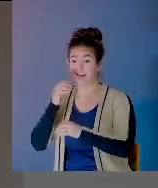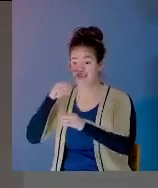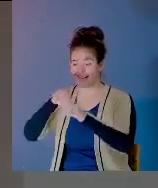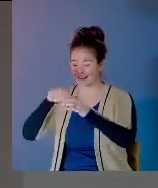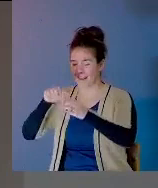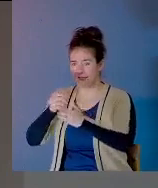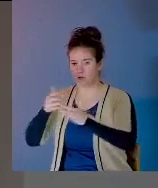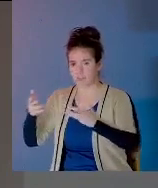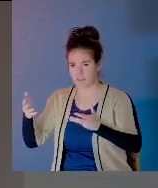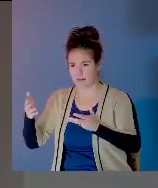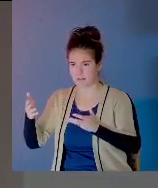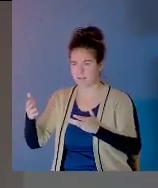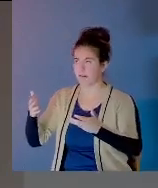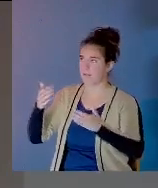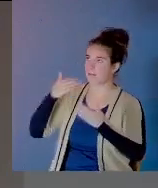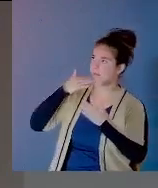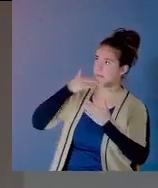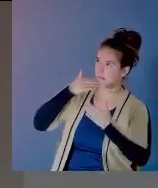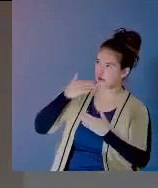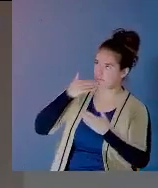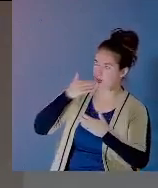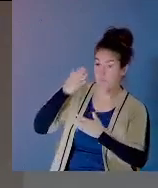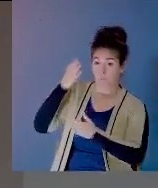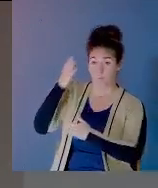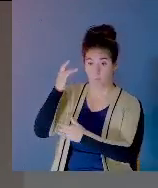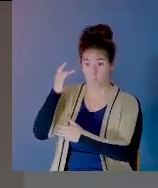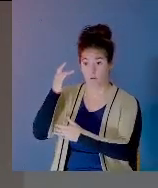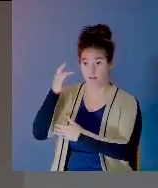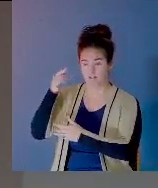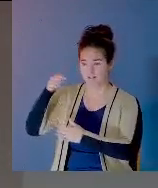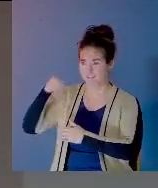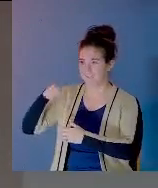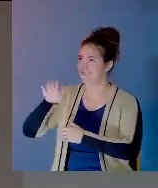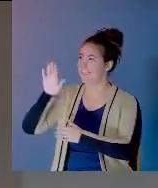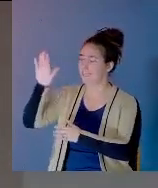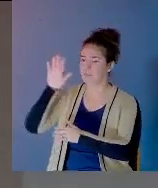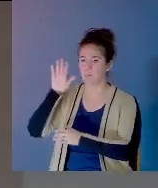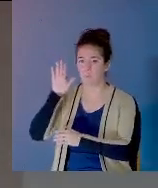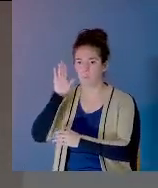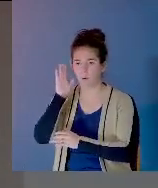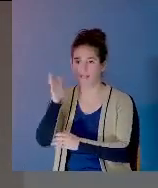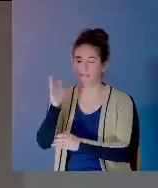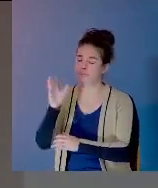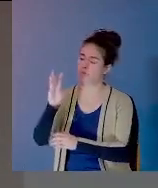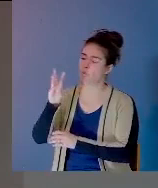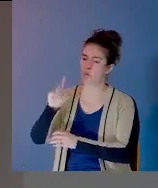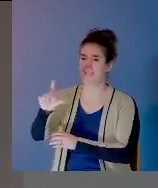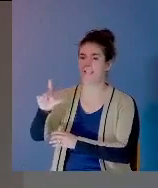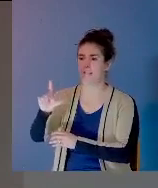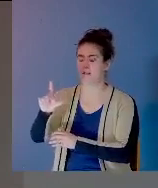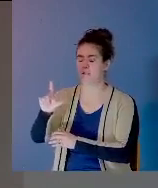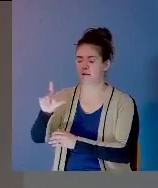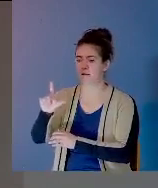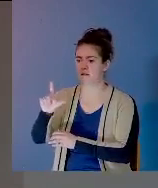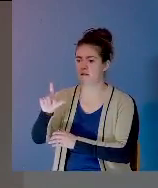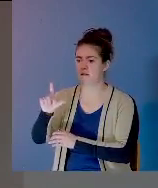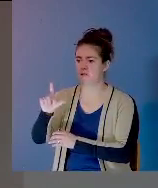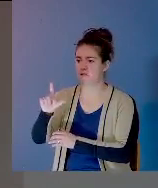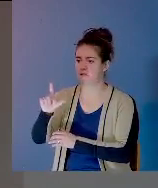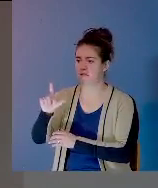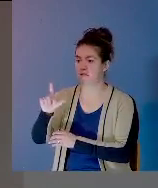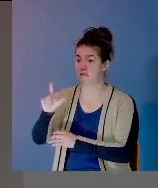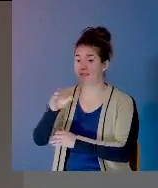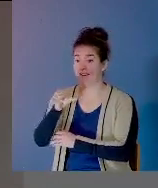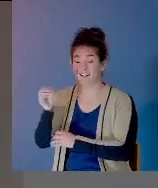will of God through Christ Jesus. Are you ready for this? Concerning you. It's for our benefit. It's for our